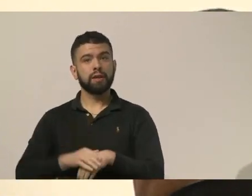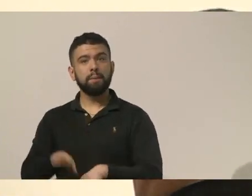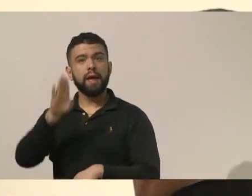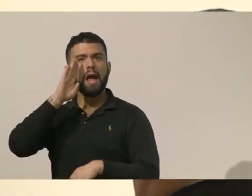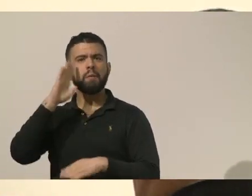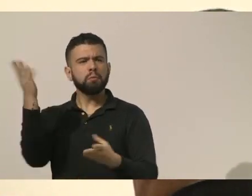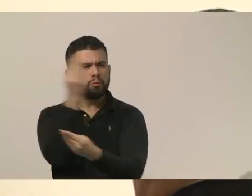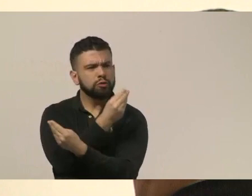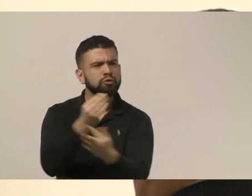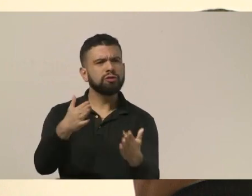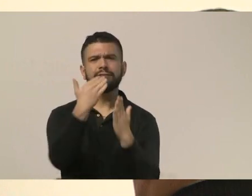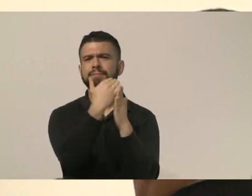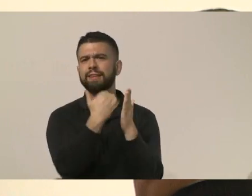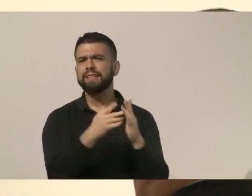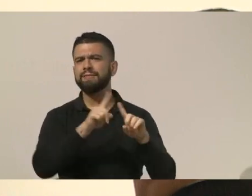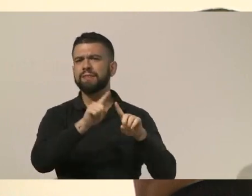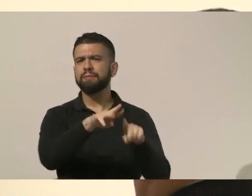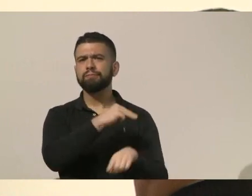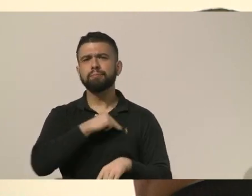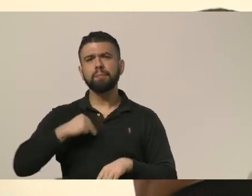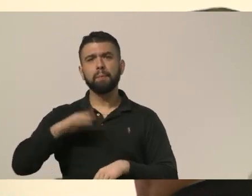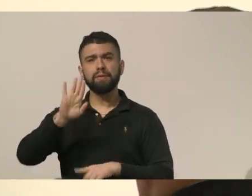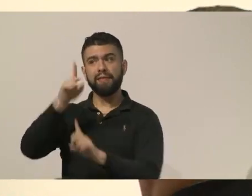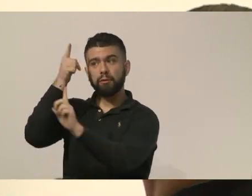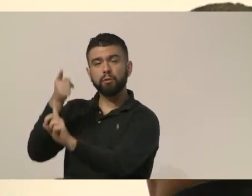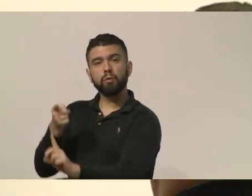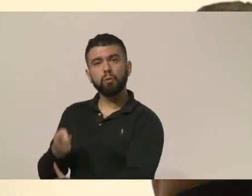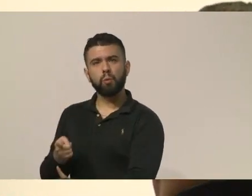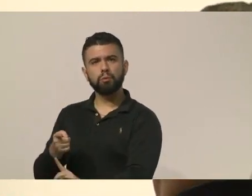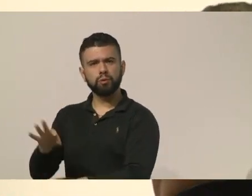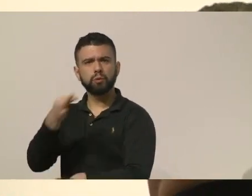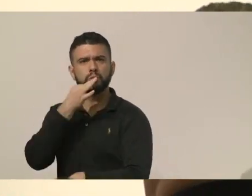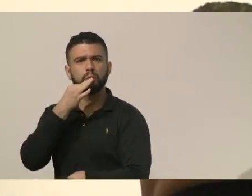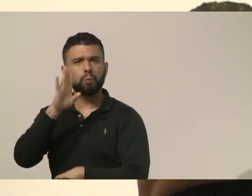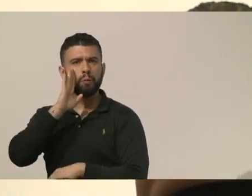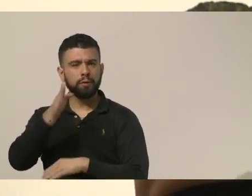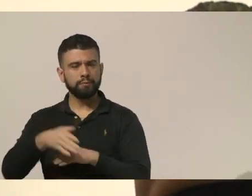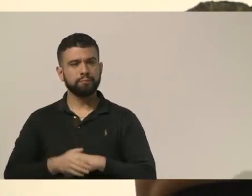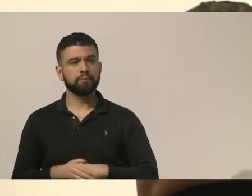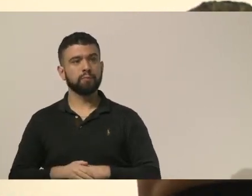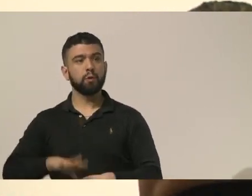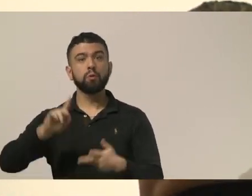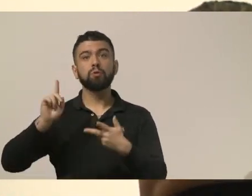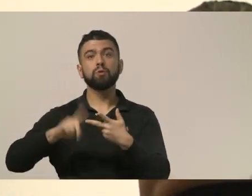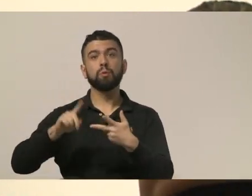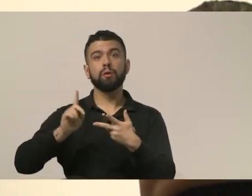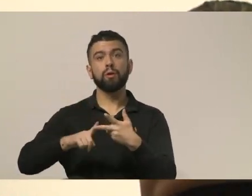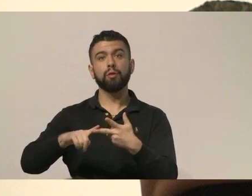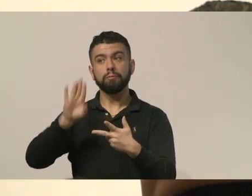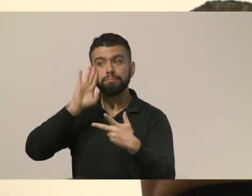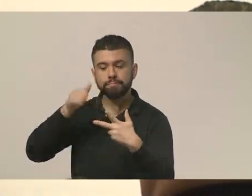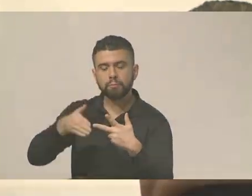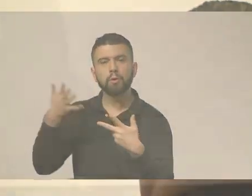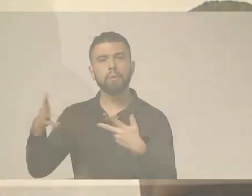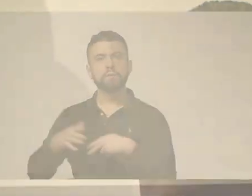work in an upcoming campus update. The third major area of attention will be professional